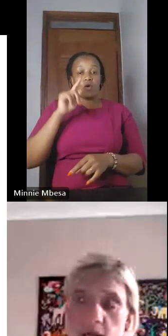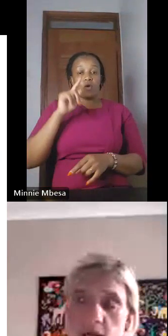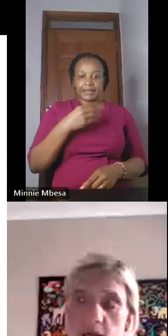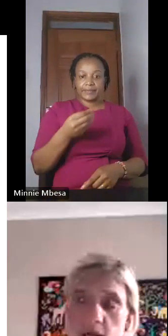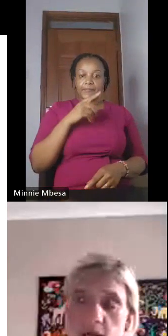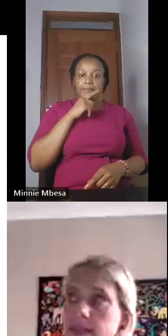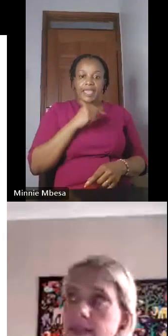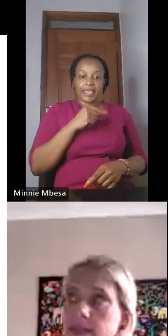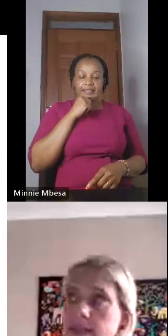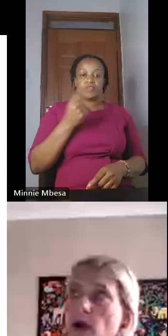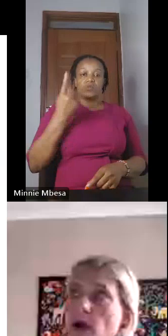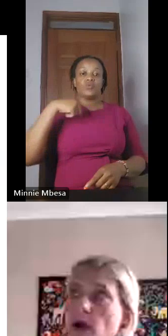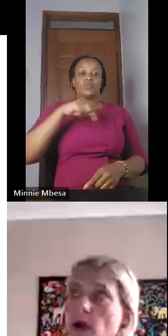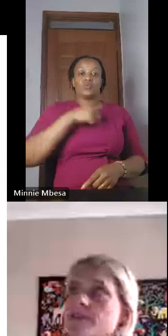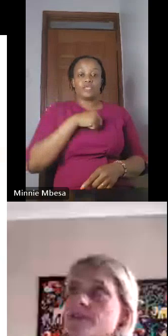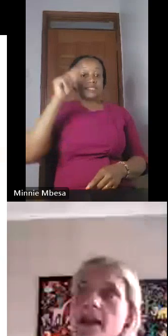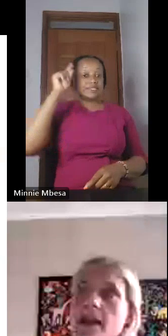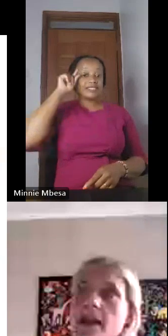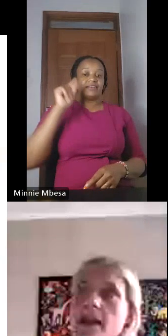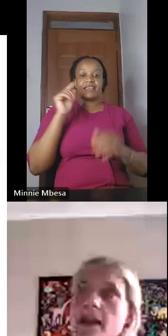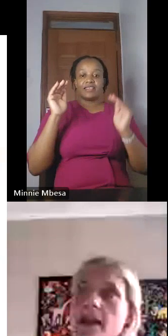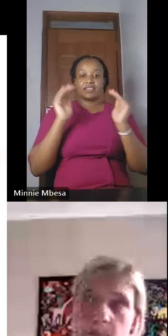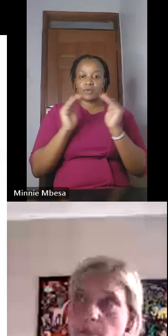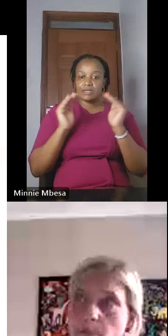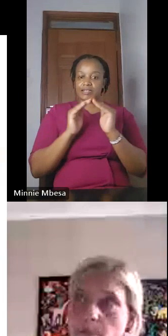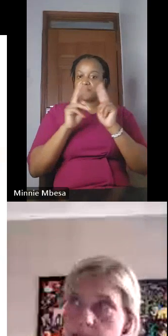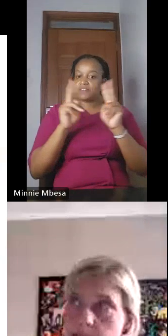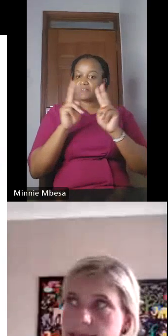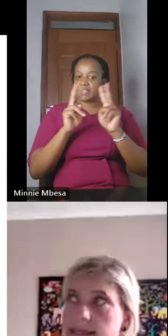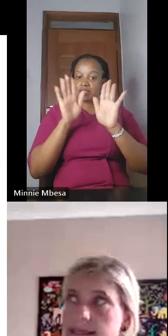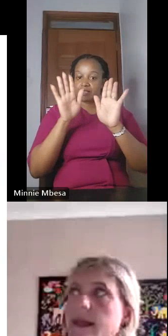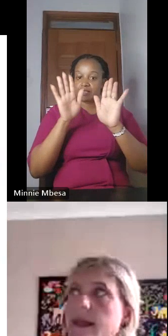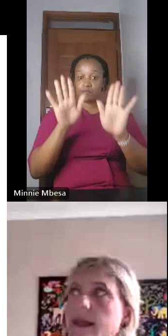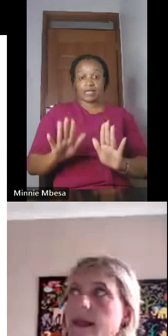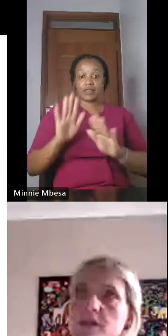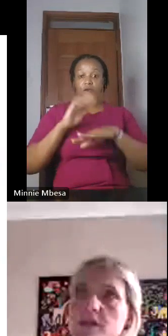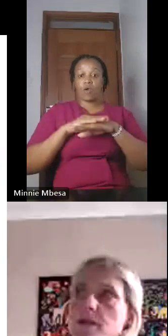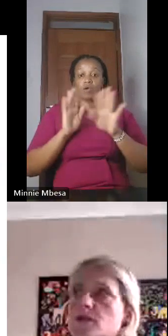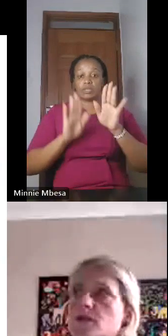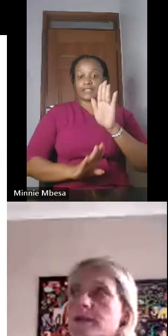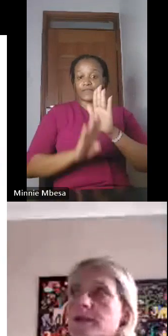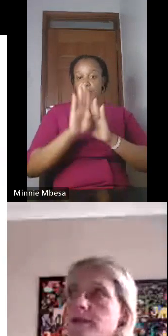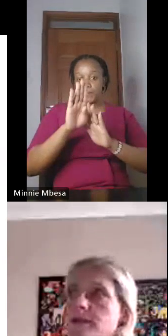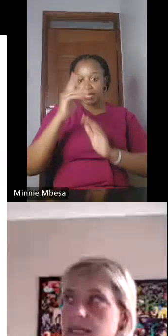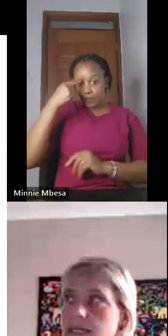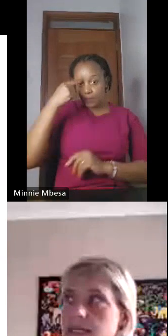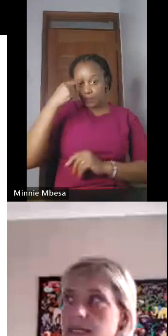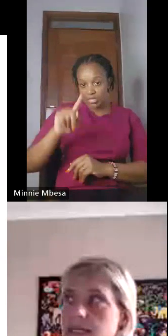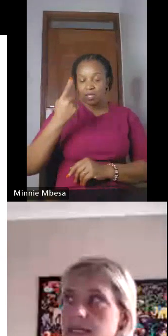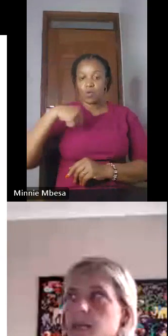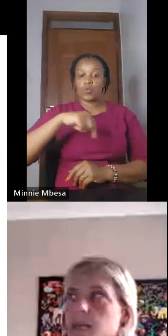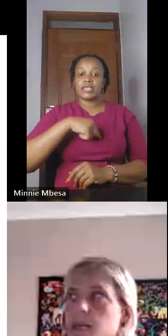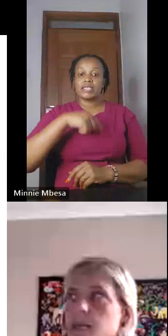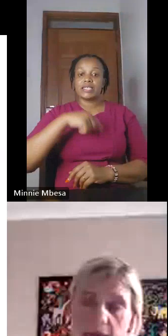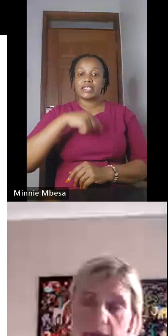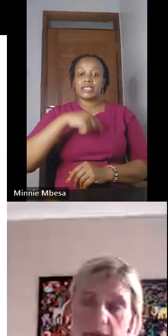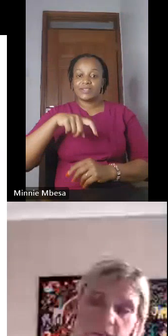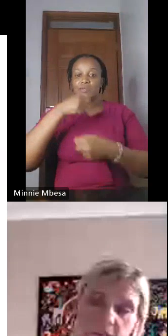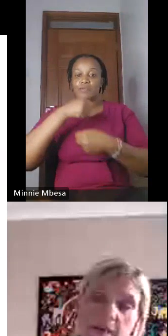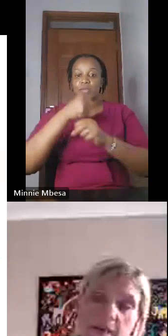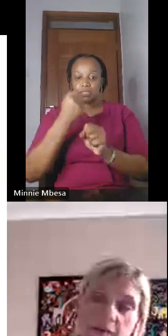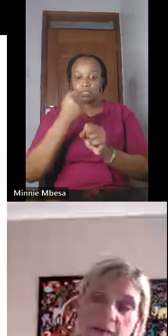Gender equality is an integral part of our development policy, and we want to make sure that there is equal